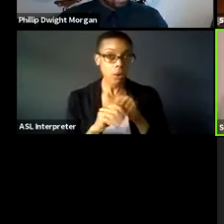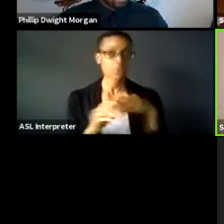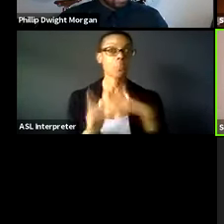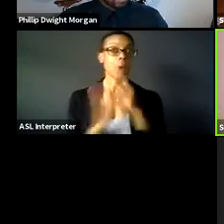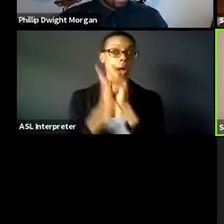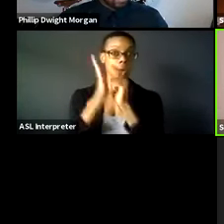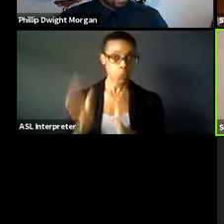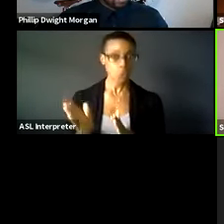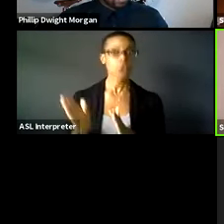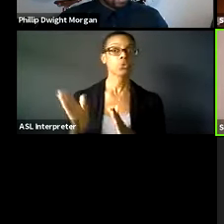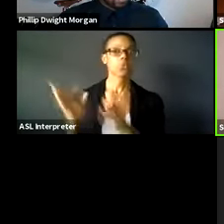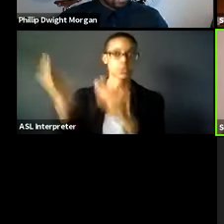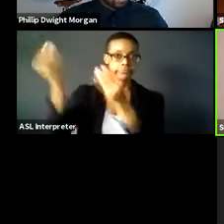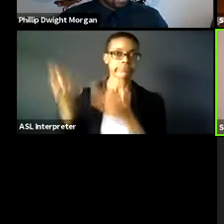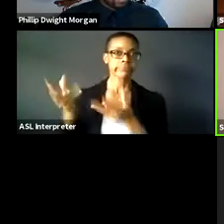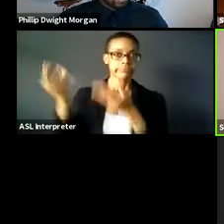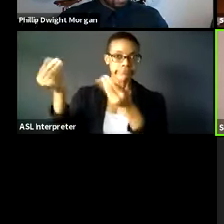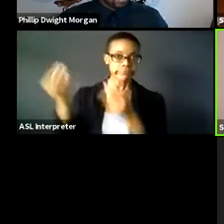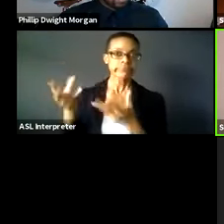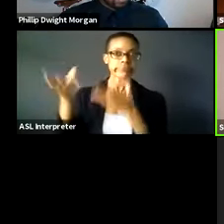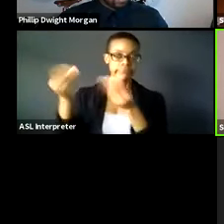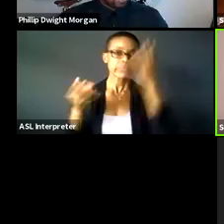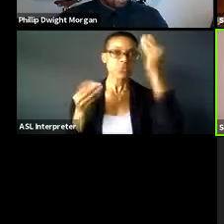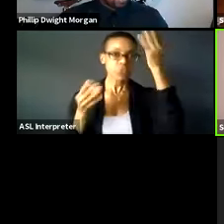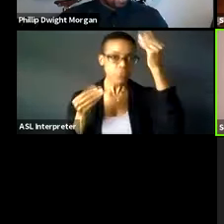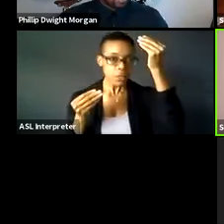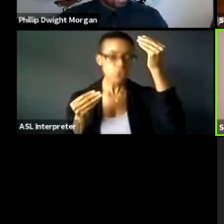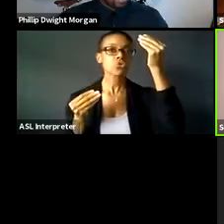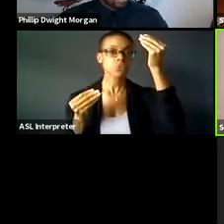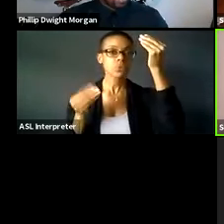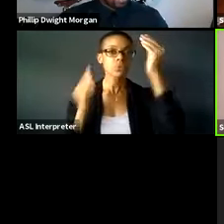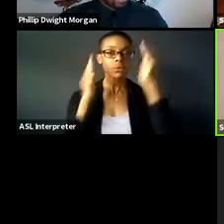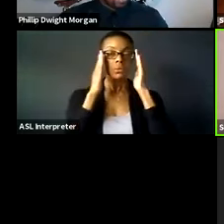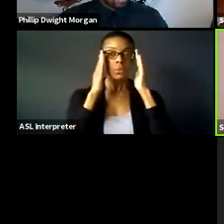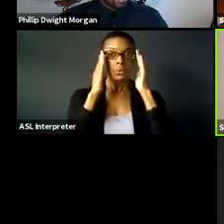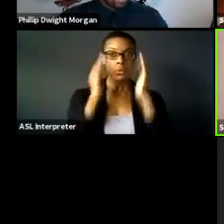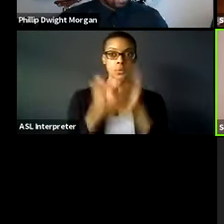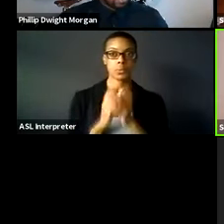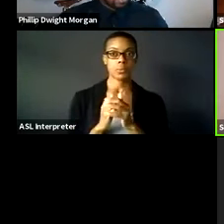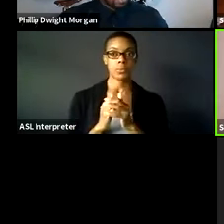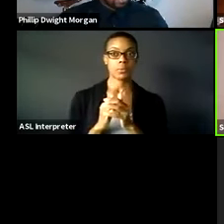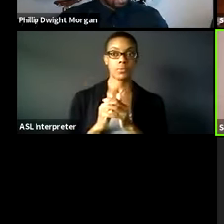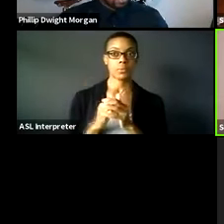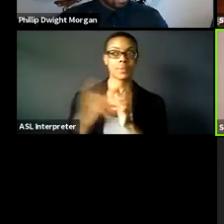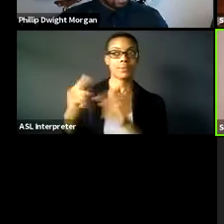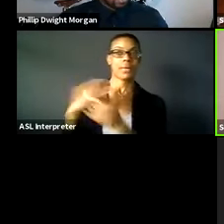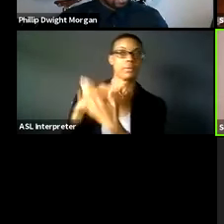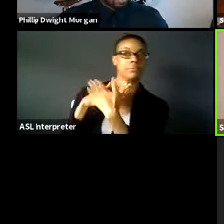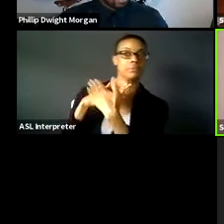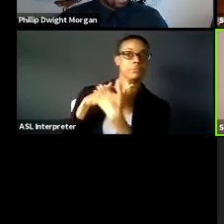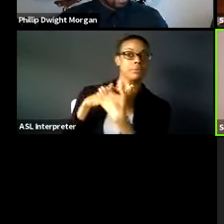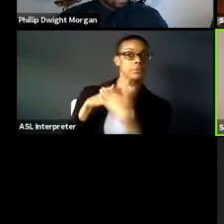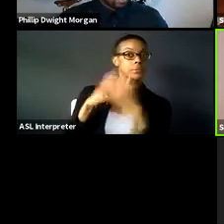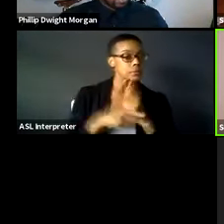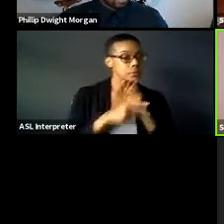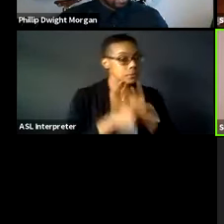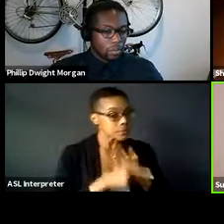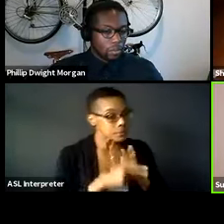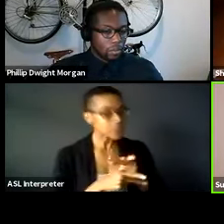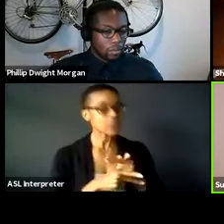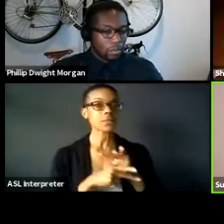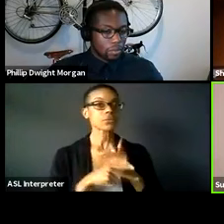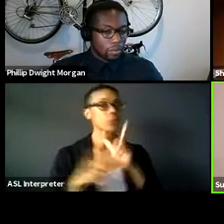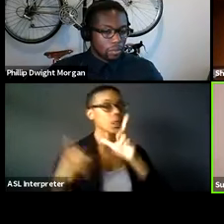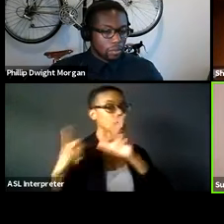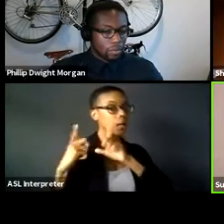me a lot of information and understanding that be careful with defamation, be careful with liability, make sure